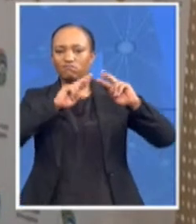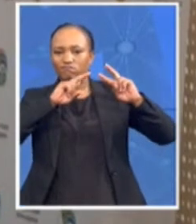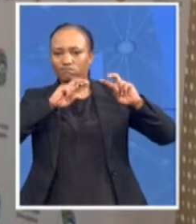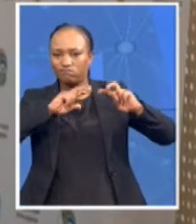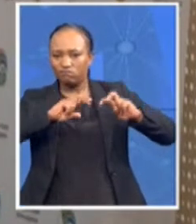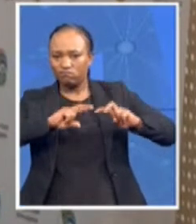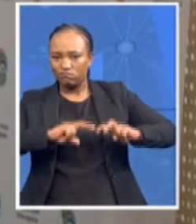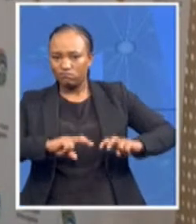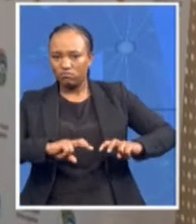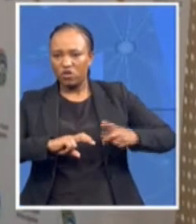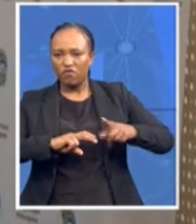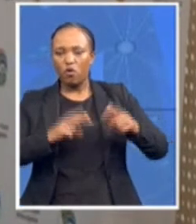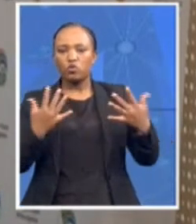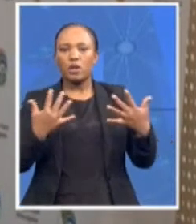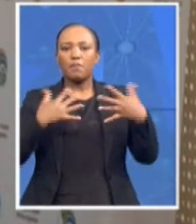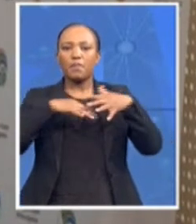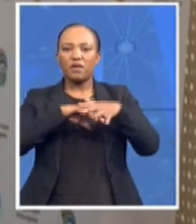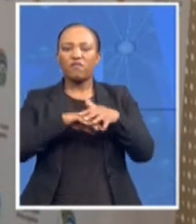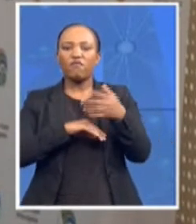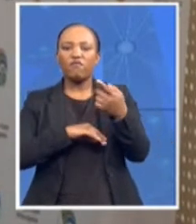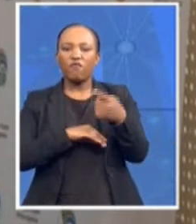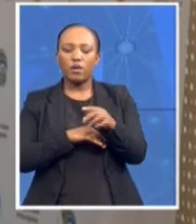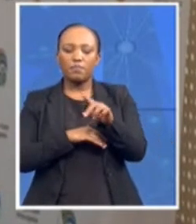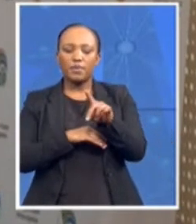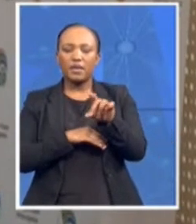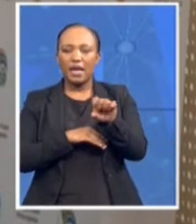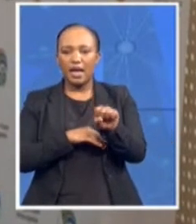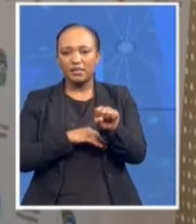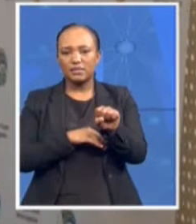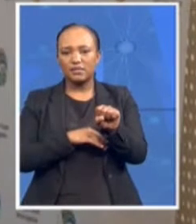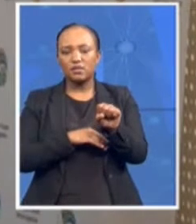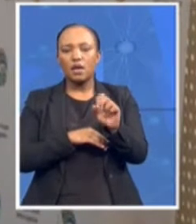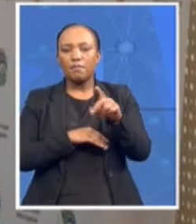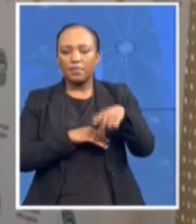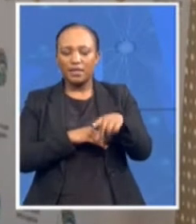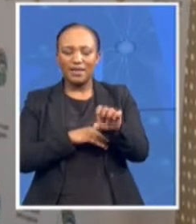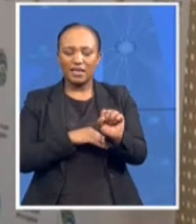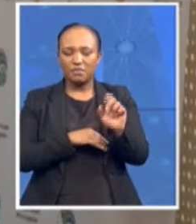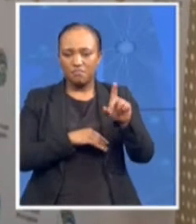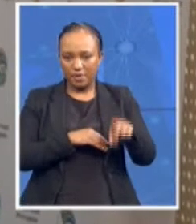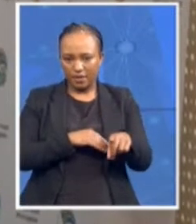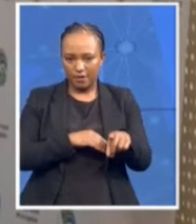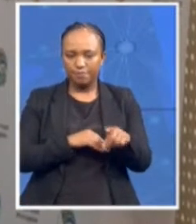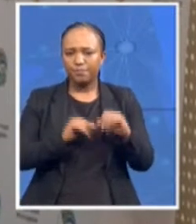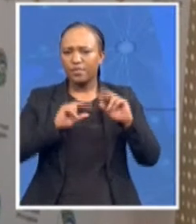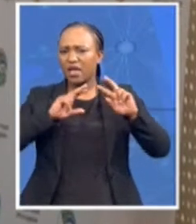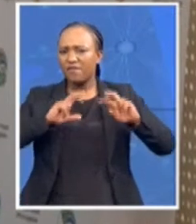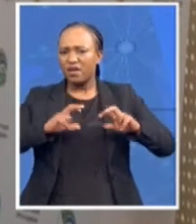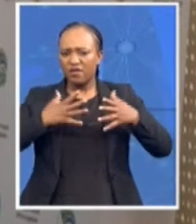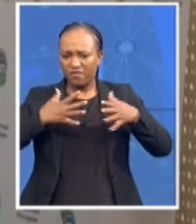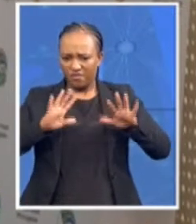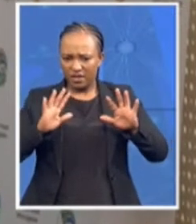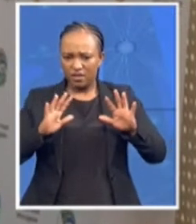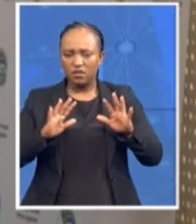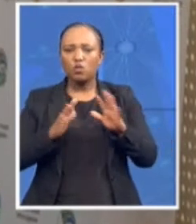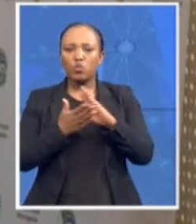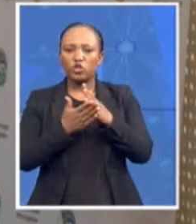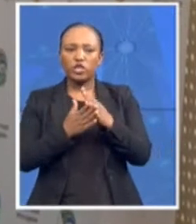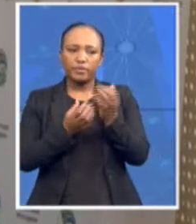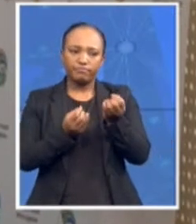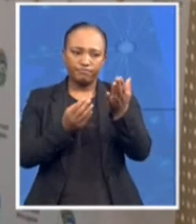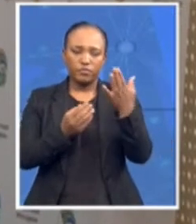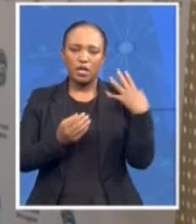PESP. The investigation was completed and shared with the Minister on the 17th of September